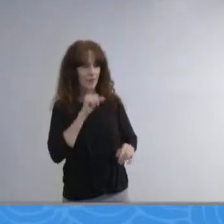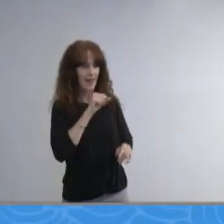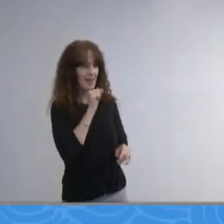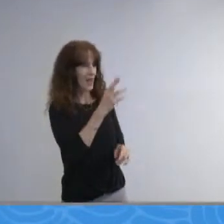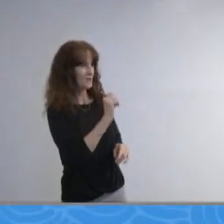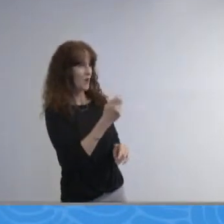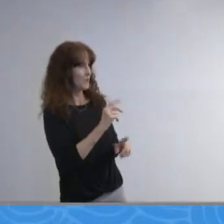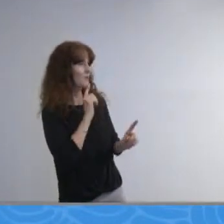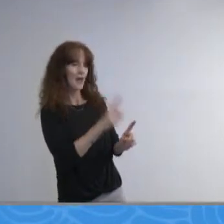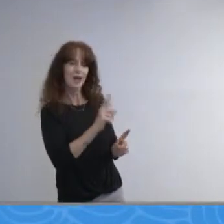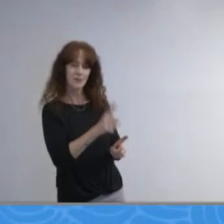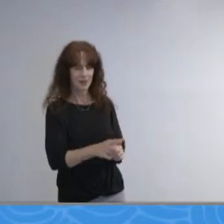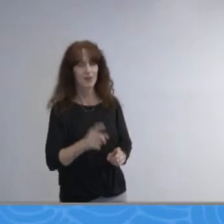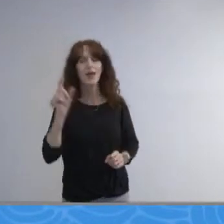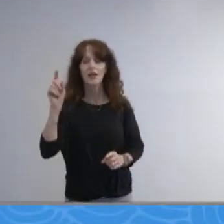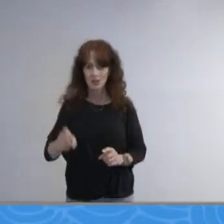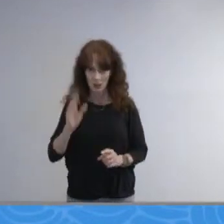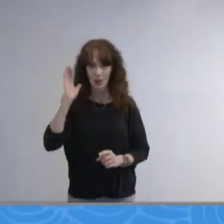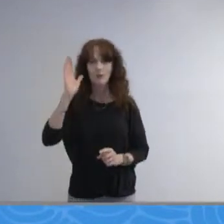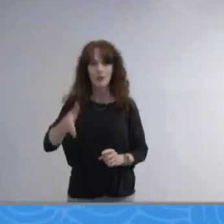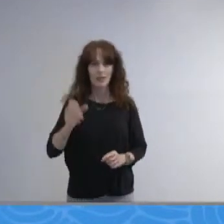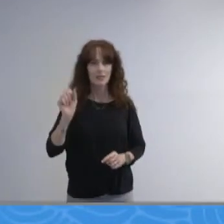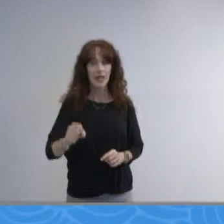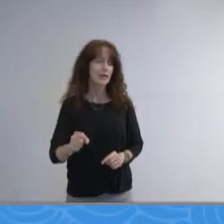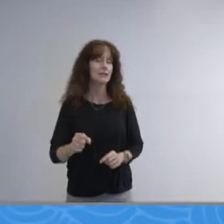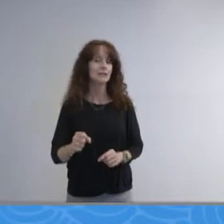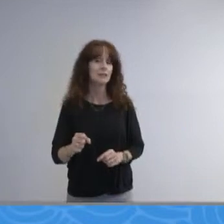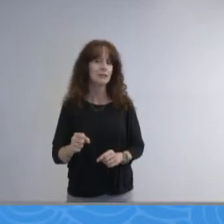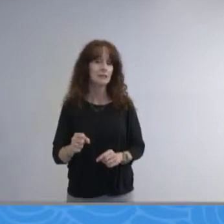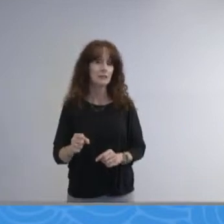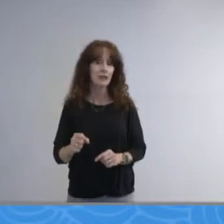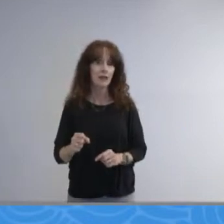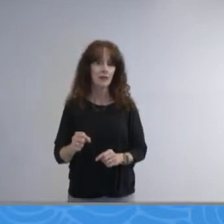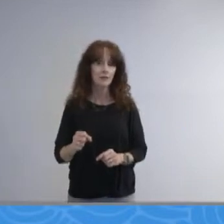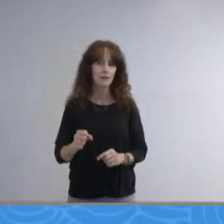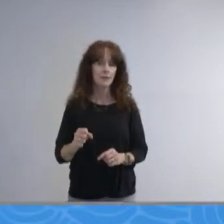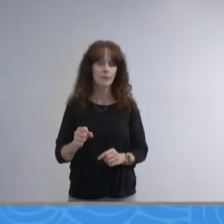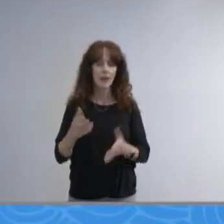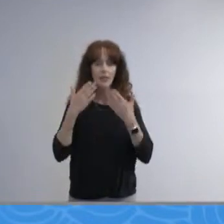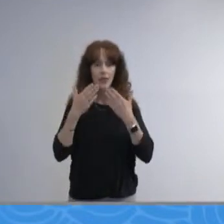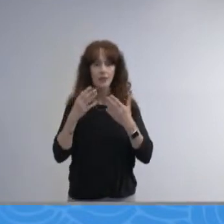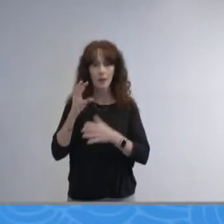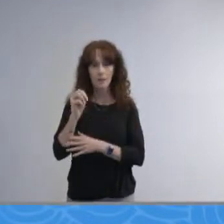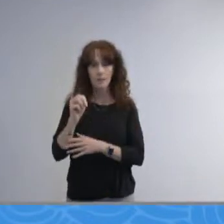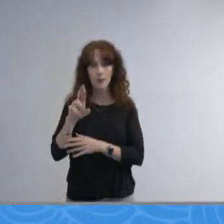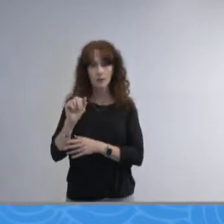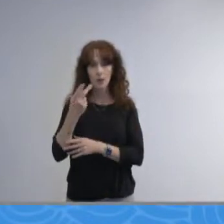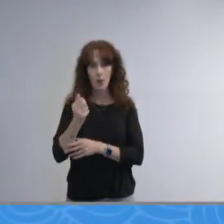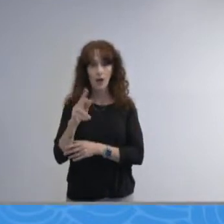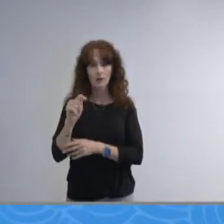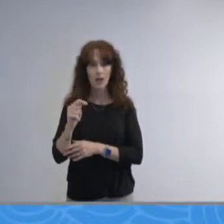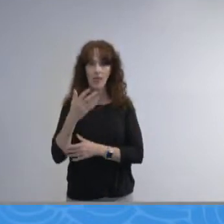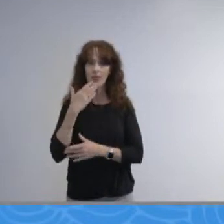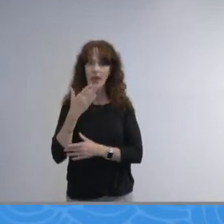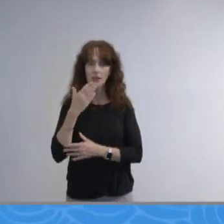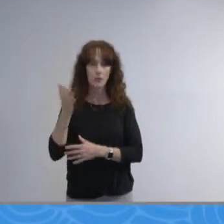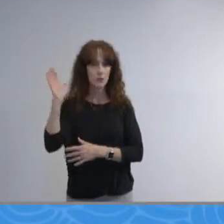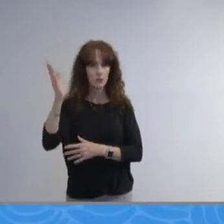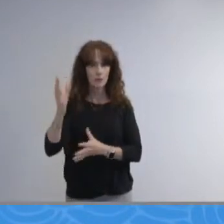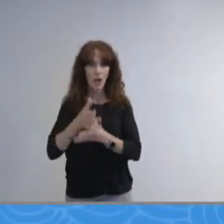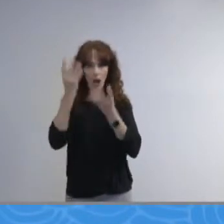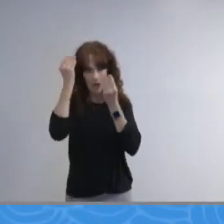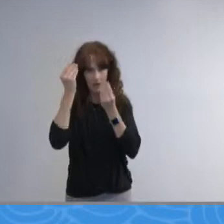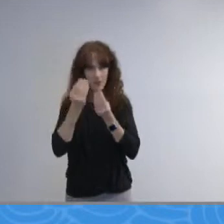Robin. Absolutely. Yes, it should be. And just Ms. Huerta, thank you for your presentation. I know it was a lot